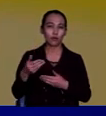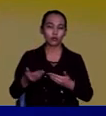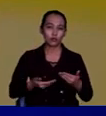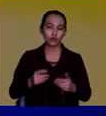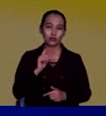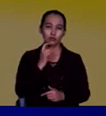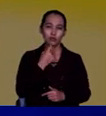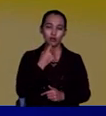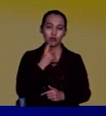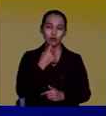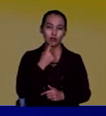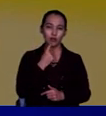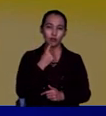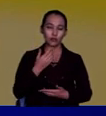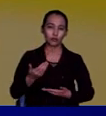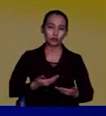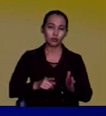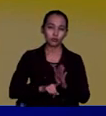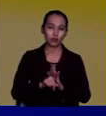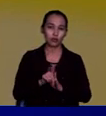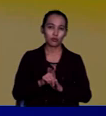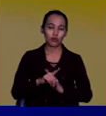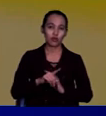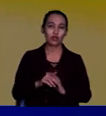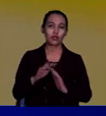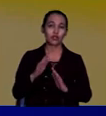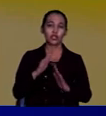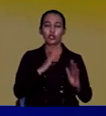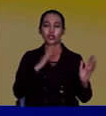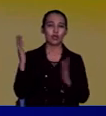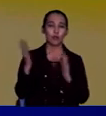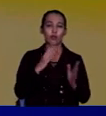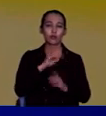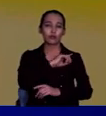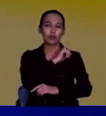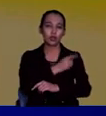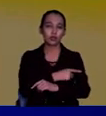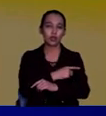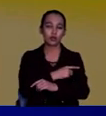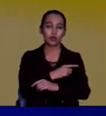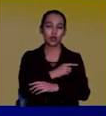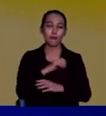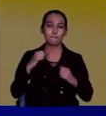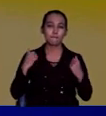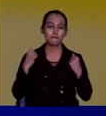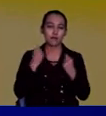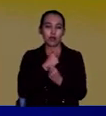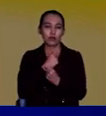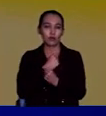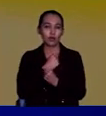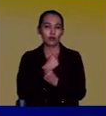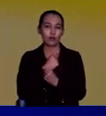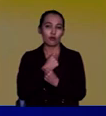qadam tashlabdi. Shamol kuchaygani sayrin, yo'lovchi ham po'stiniga mahkamroq